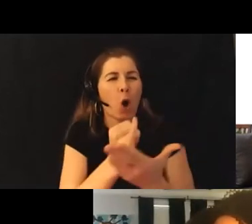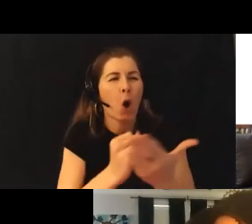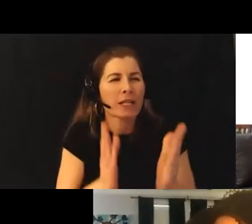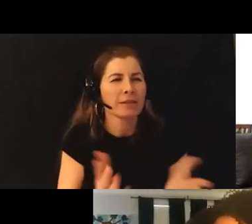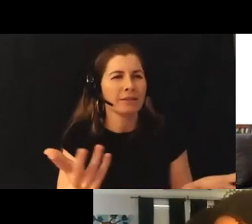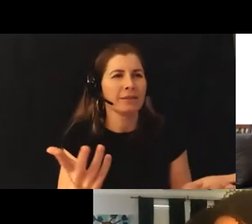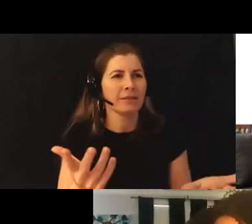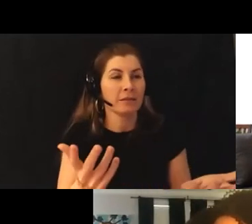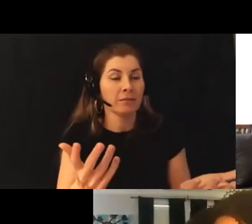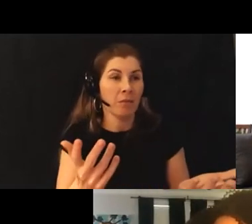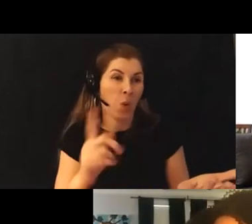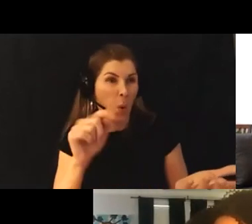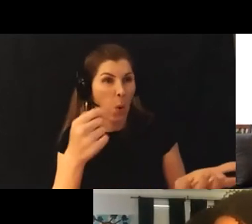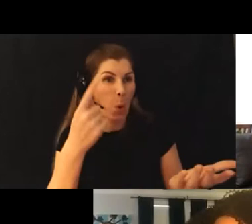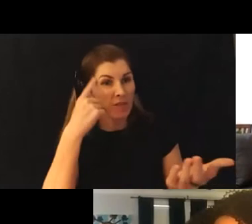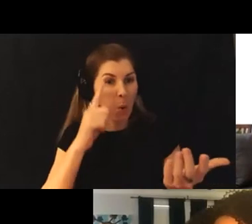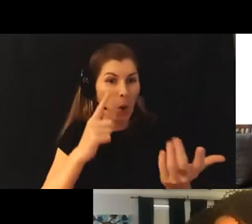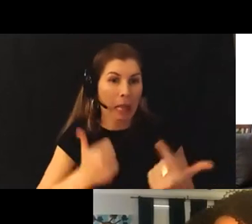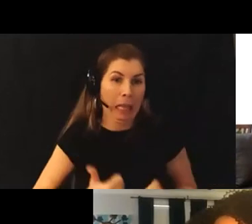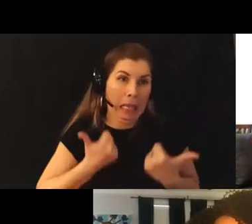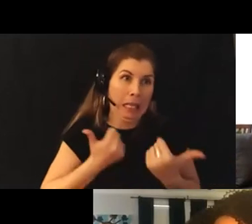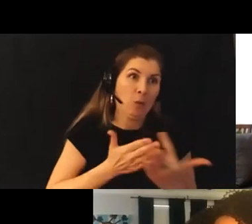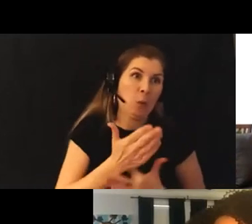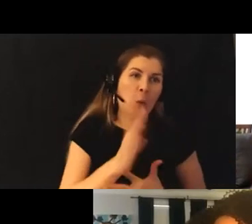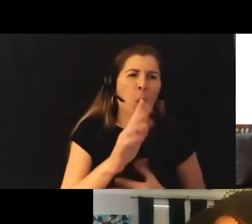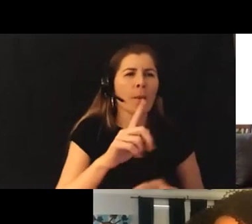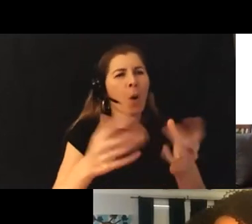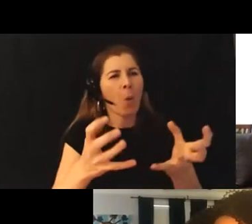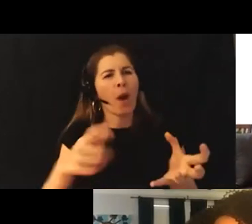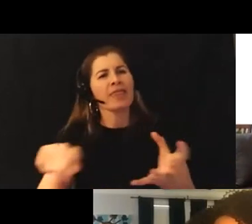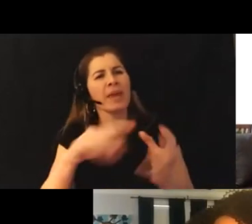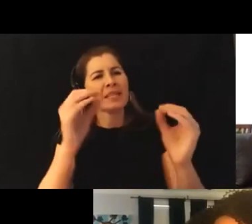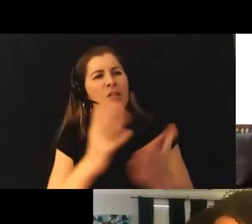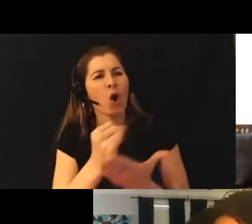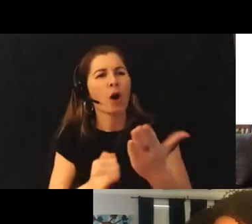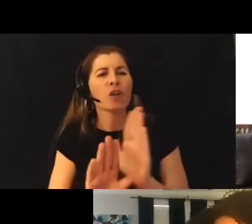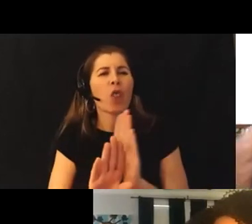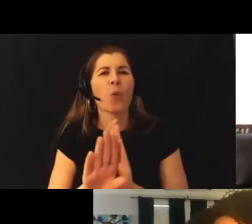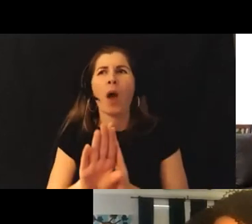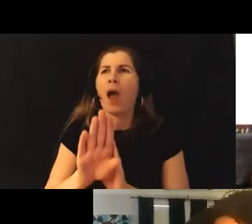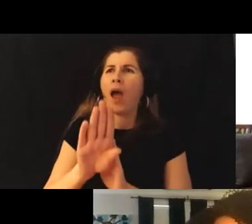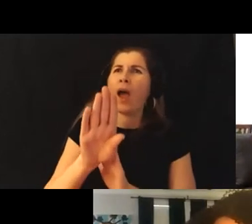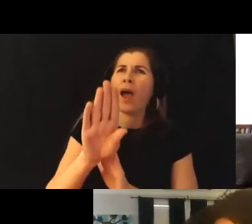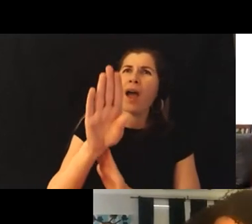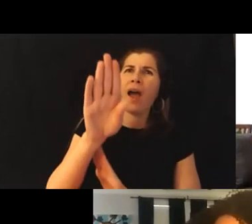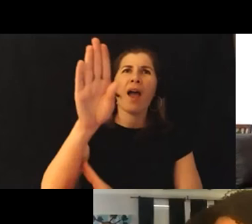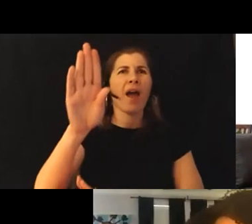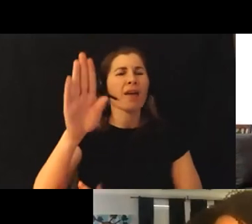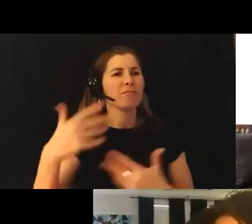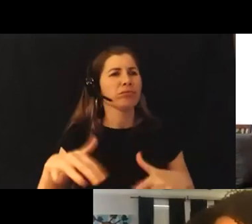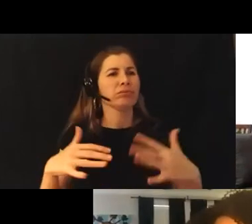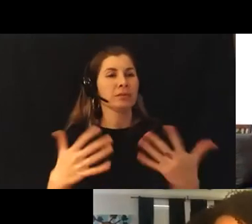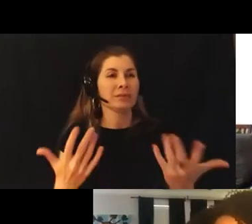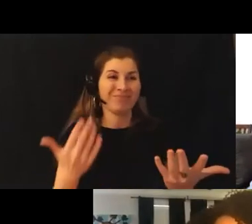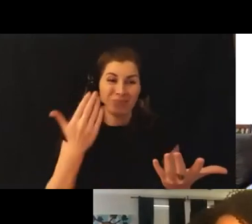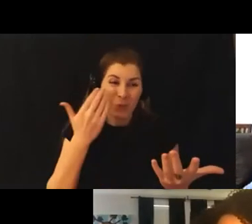to, you know, survive this, but what does it look like for them to thrive after this is over? And who knows when that is going to